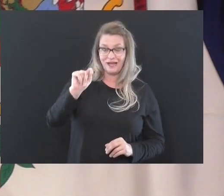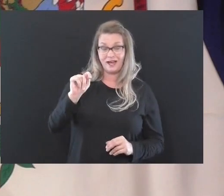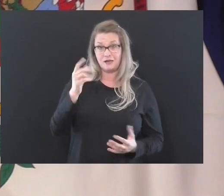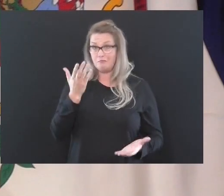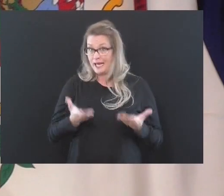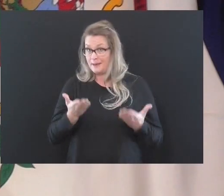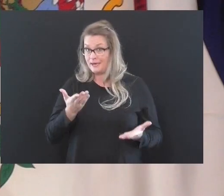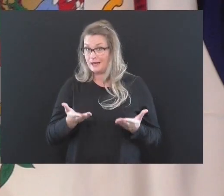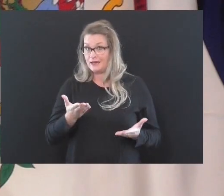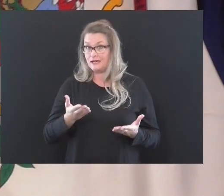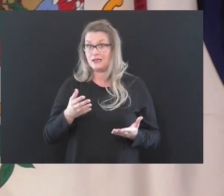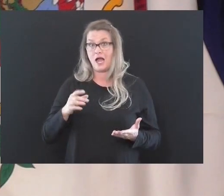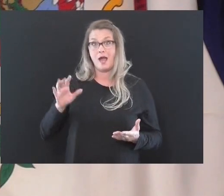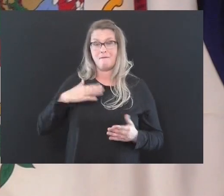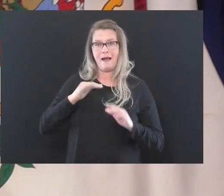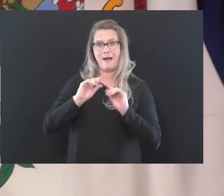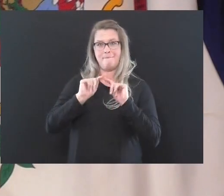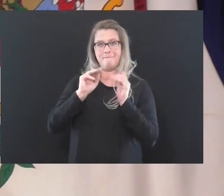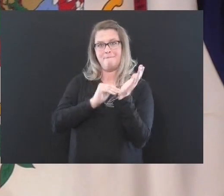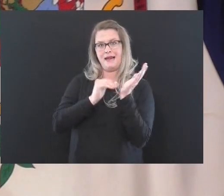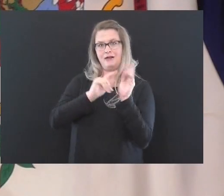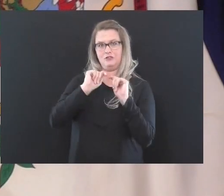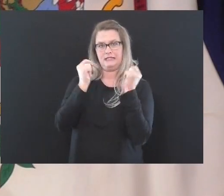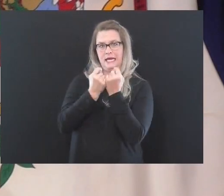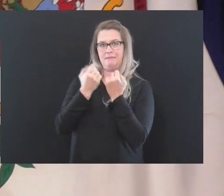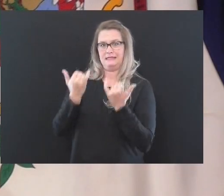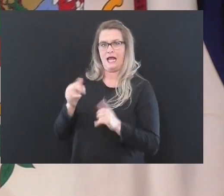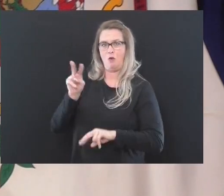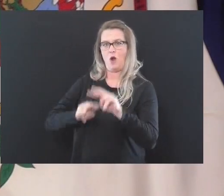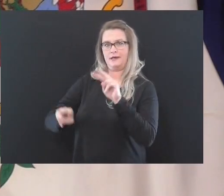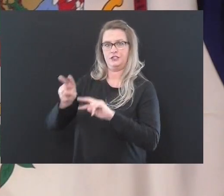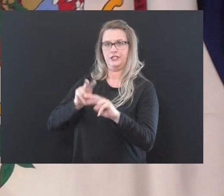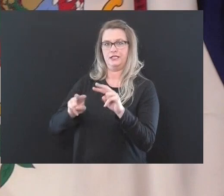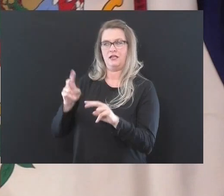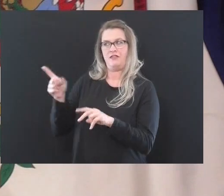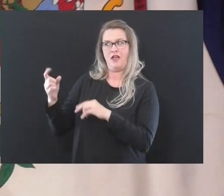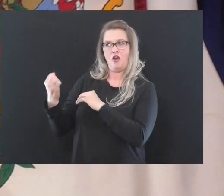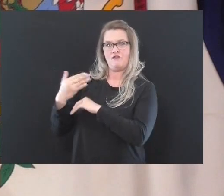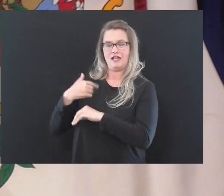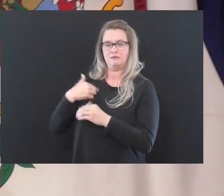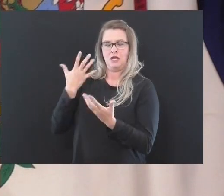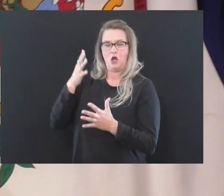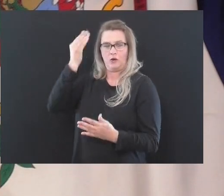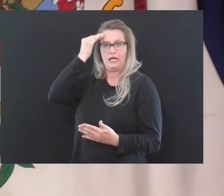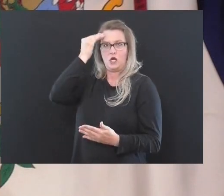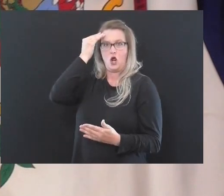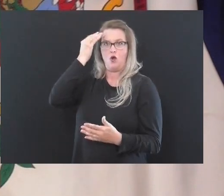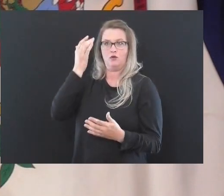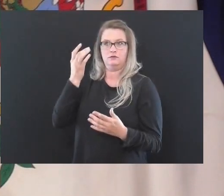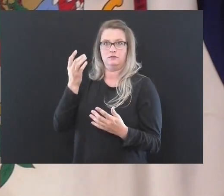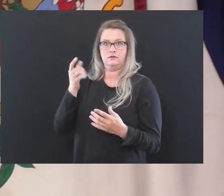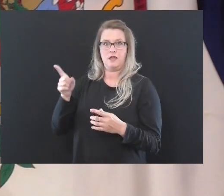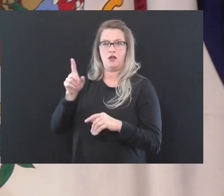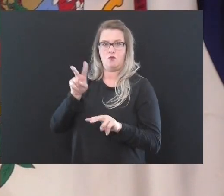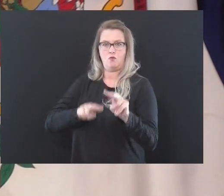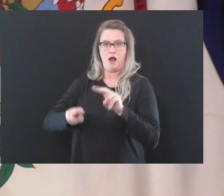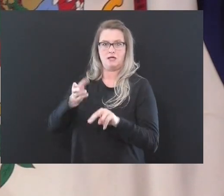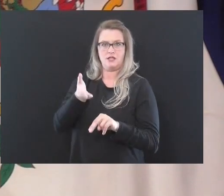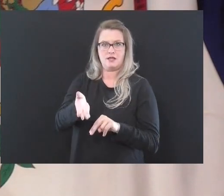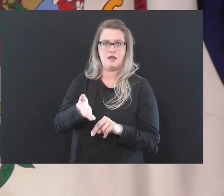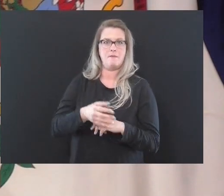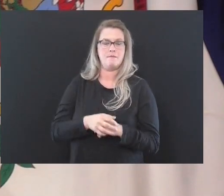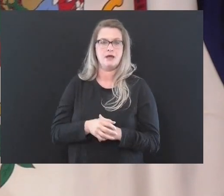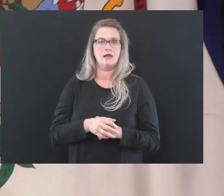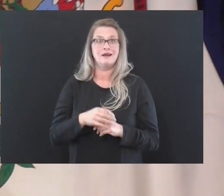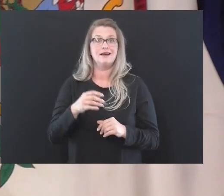they're all over that. They've already advised me of what's going on there, and but I